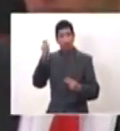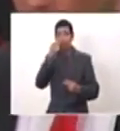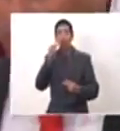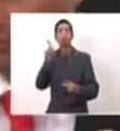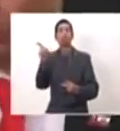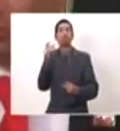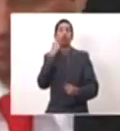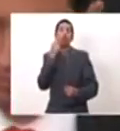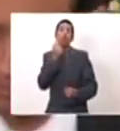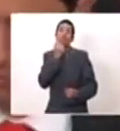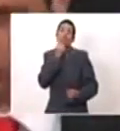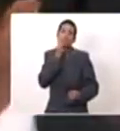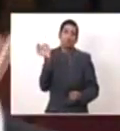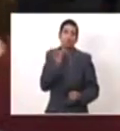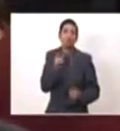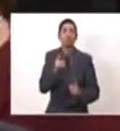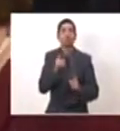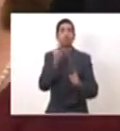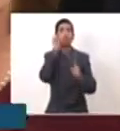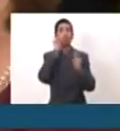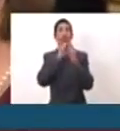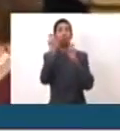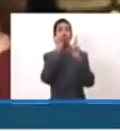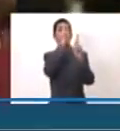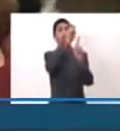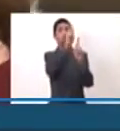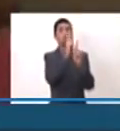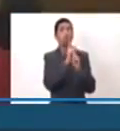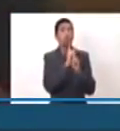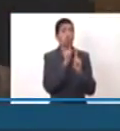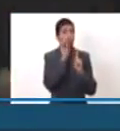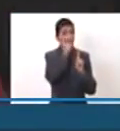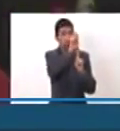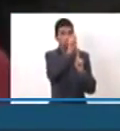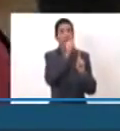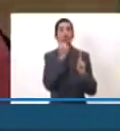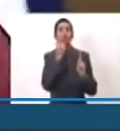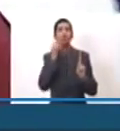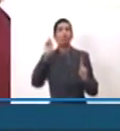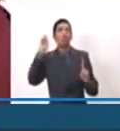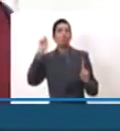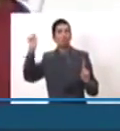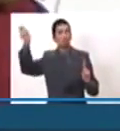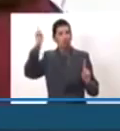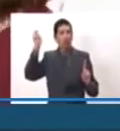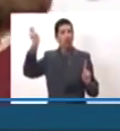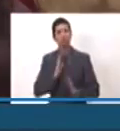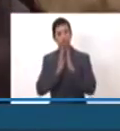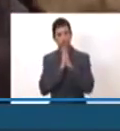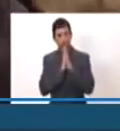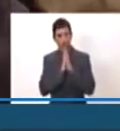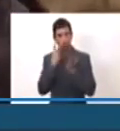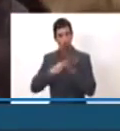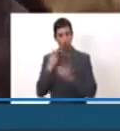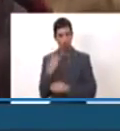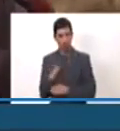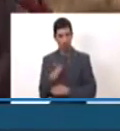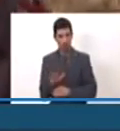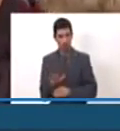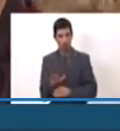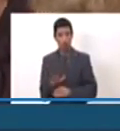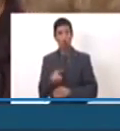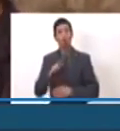The Chilean president, Michelle Bachelet, attended the annual mass to celebrate Chilean independence 205